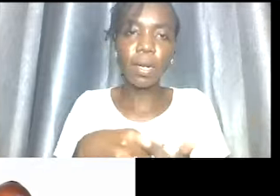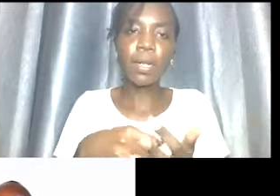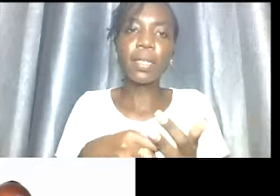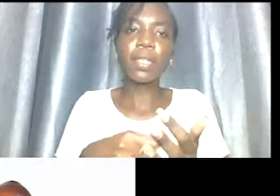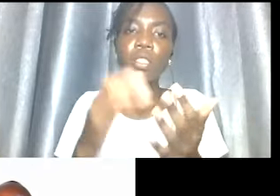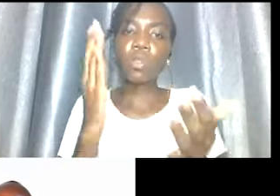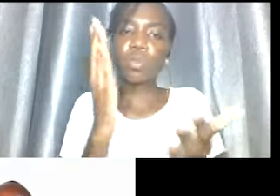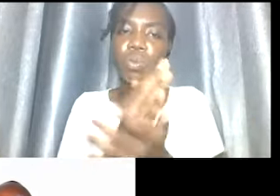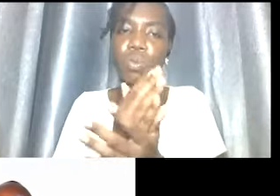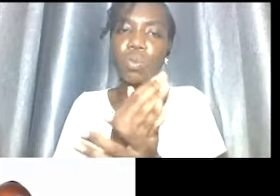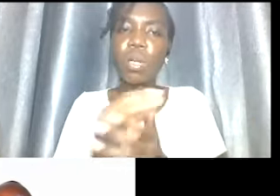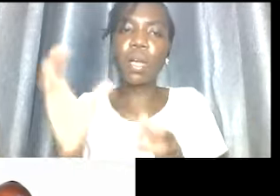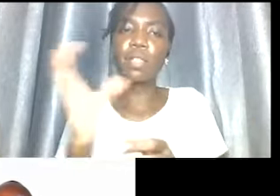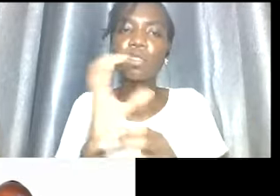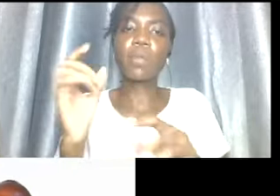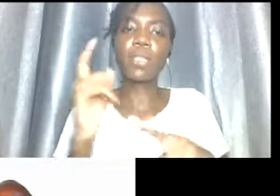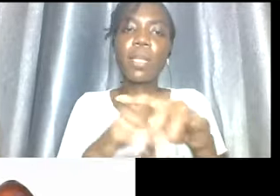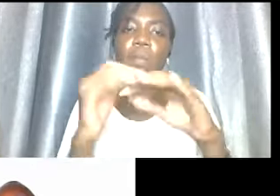positive?